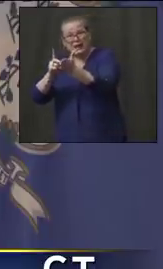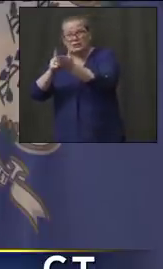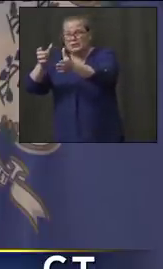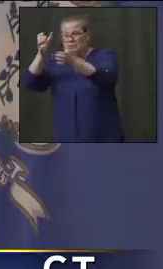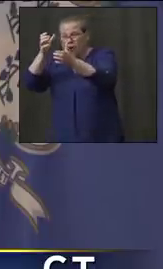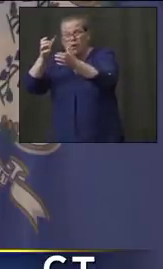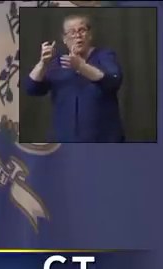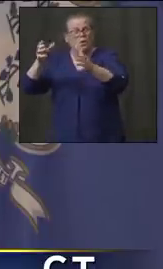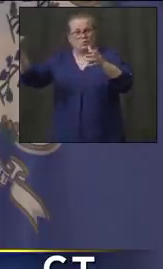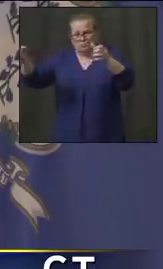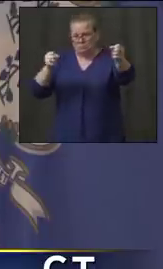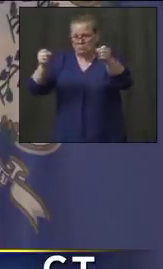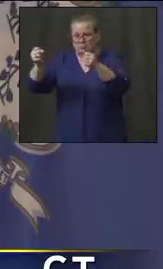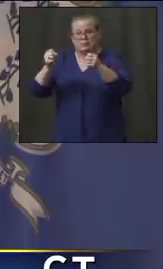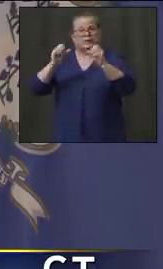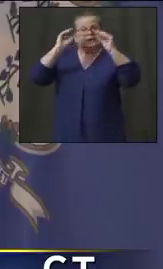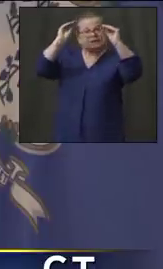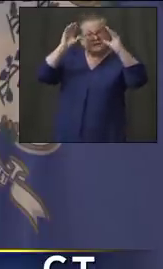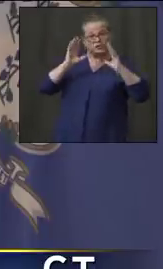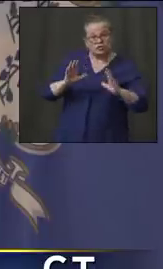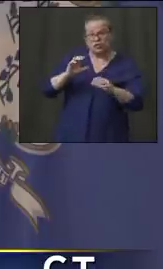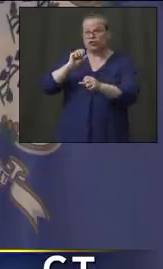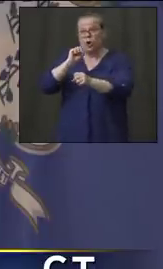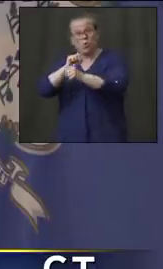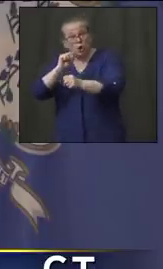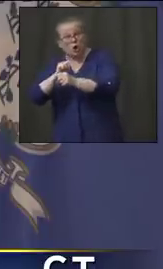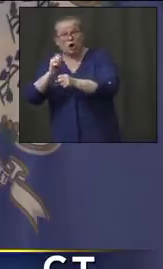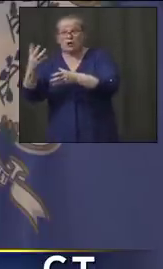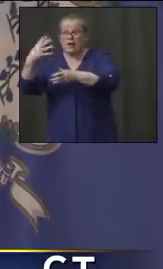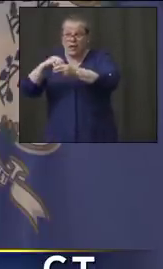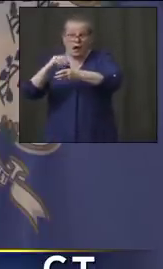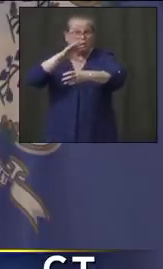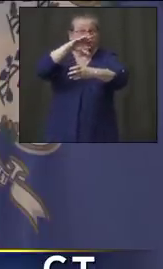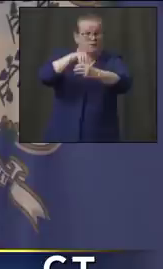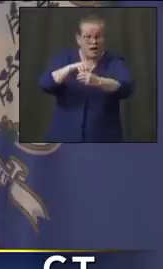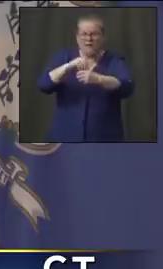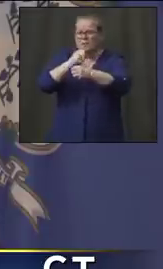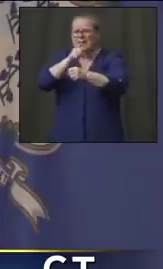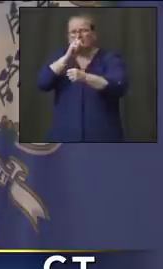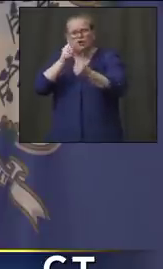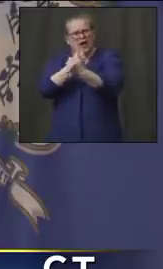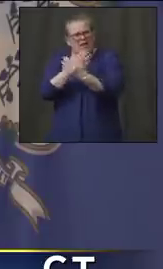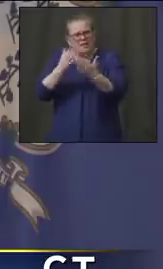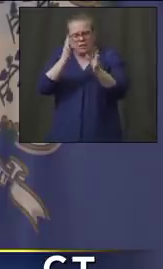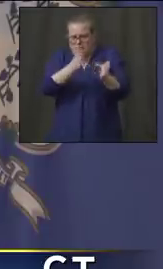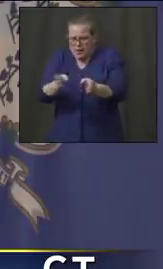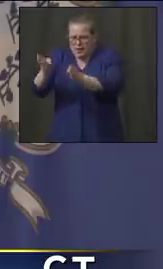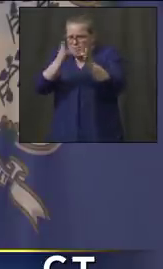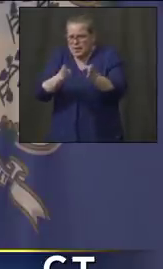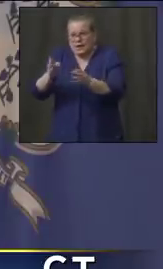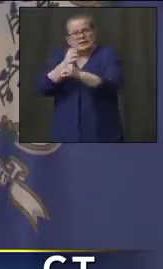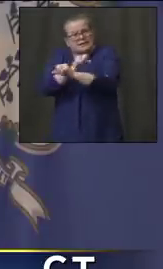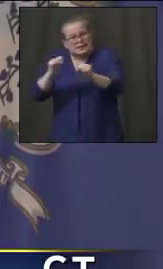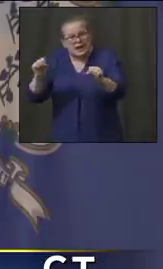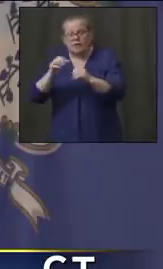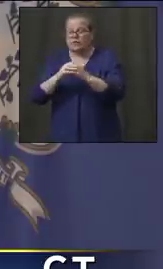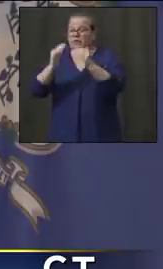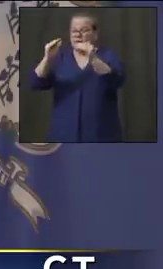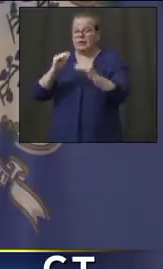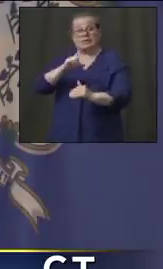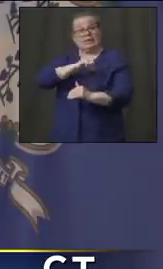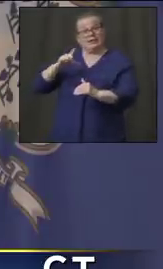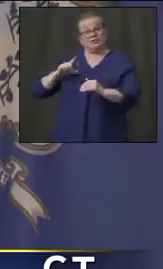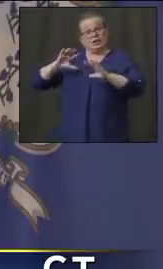folks representing the teachers and workers, making sure what we're doing safely. Briefing of the legislative leadership on a regular